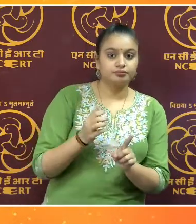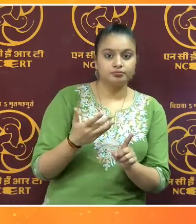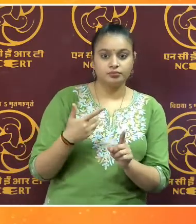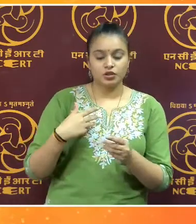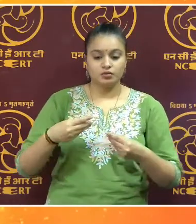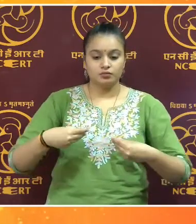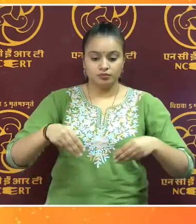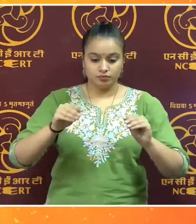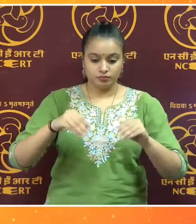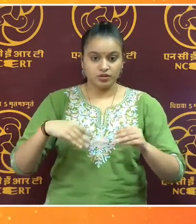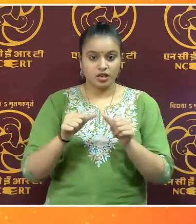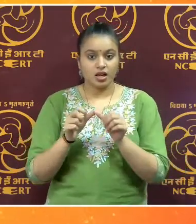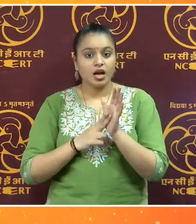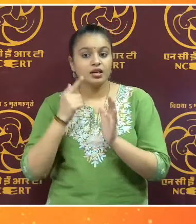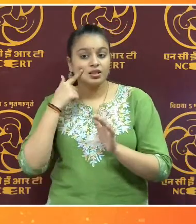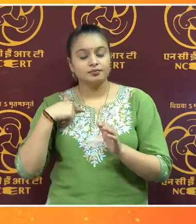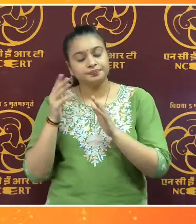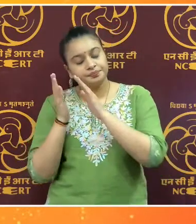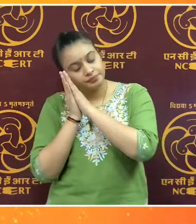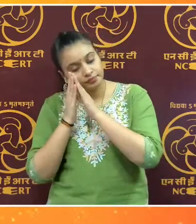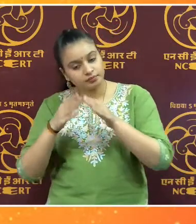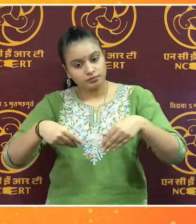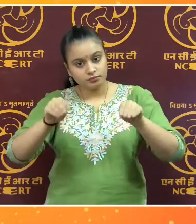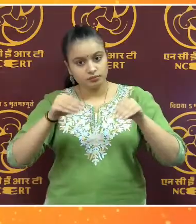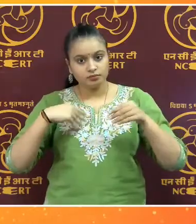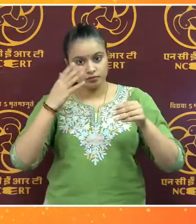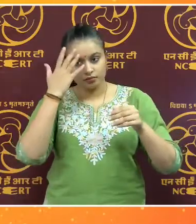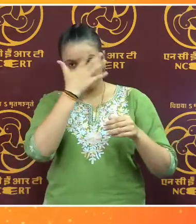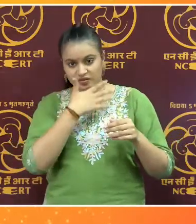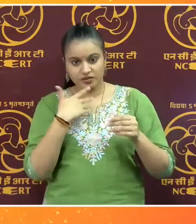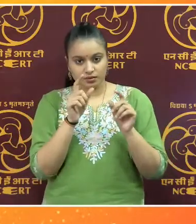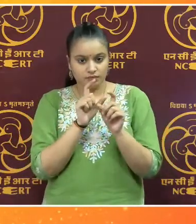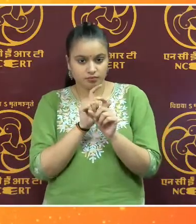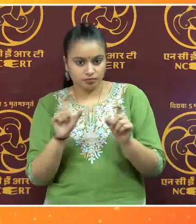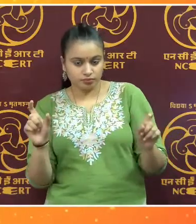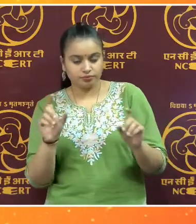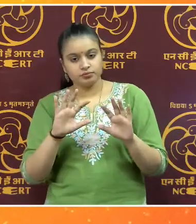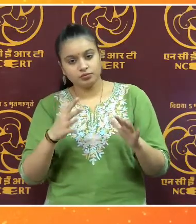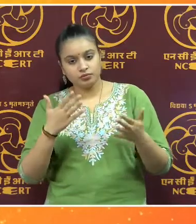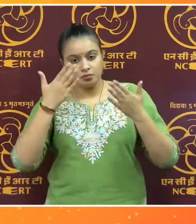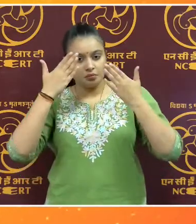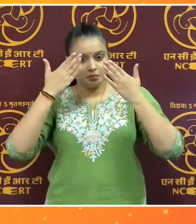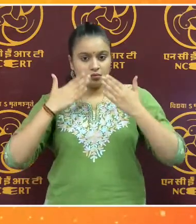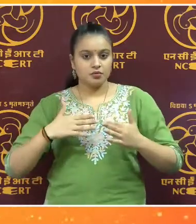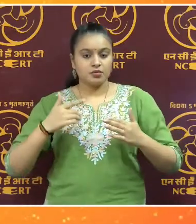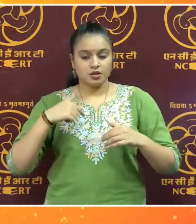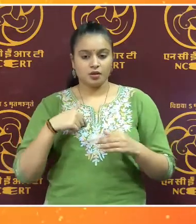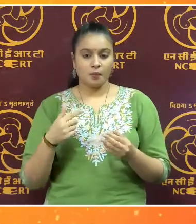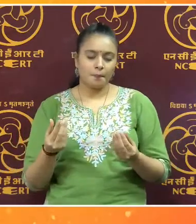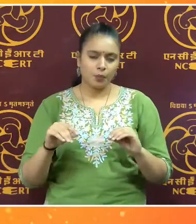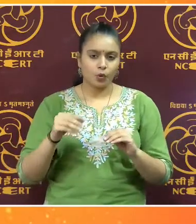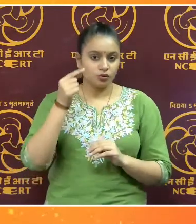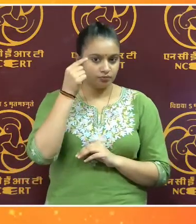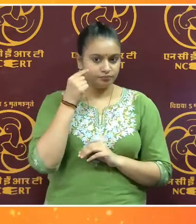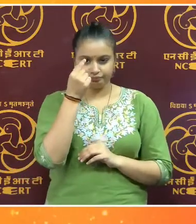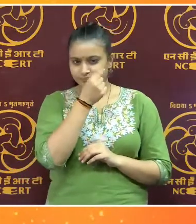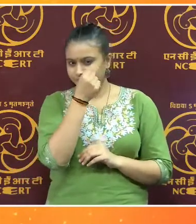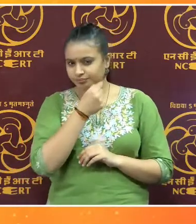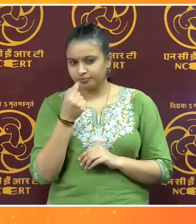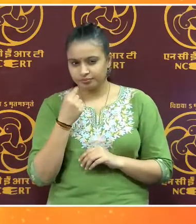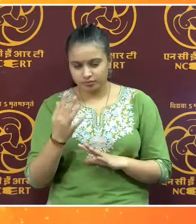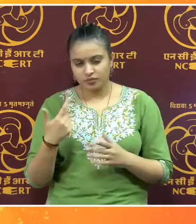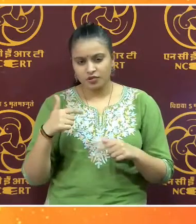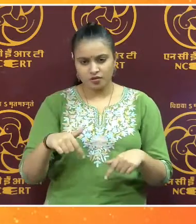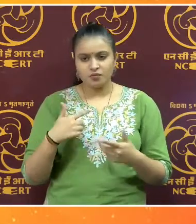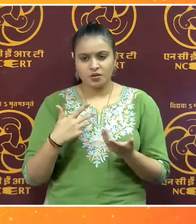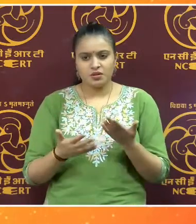Anil is sleeping peacefully. His face is so clear and unlined. Even I had more marks on my face, though mine are